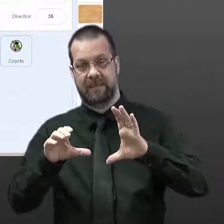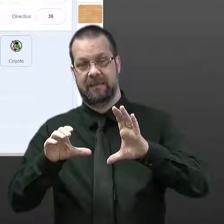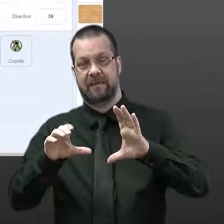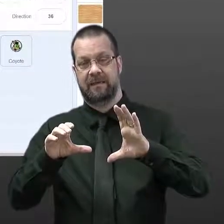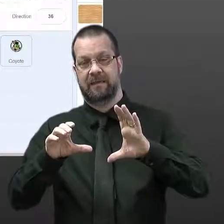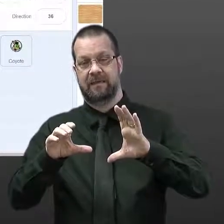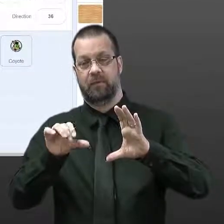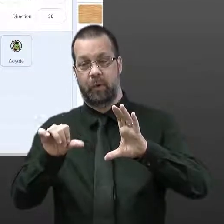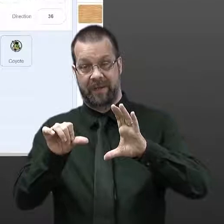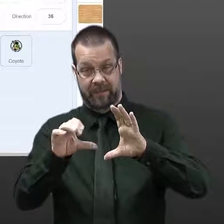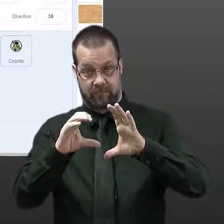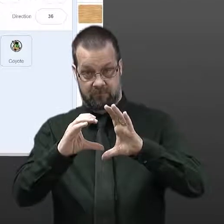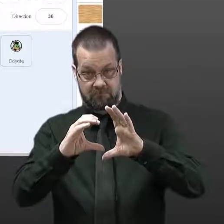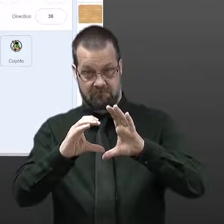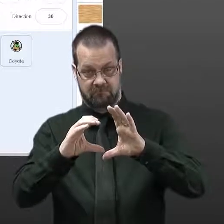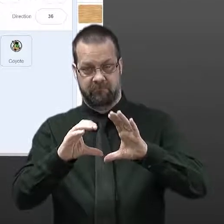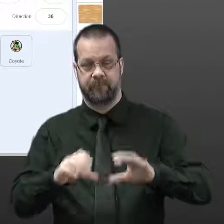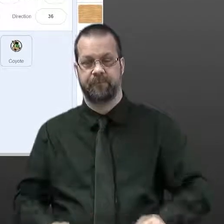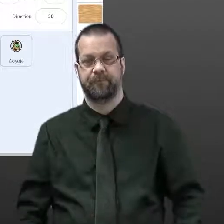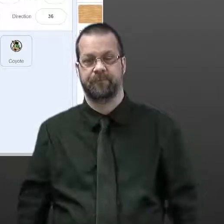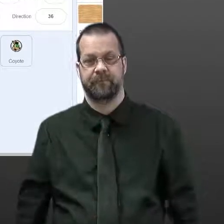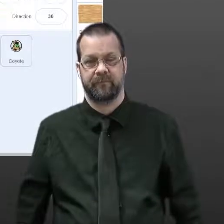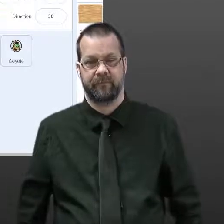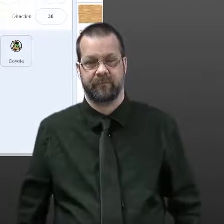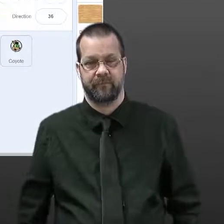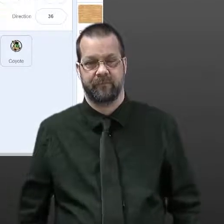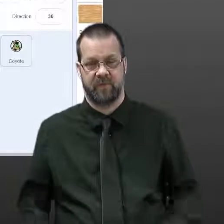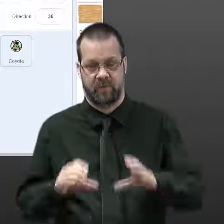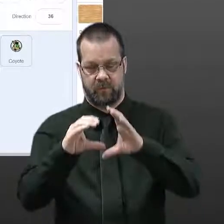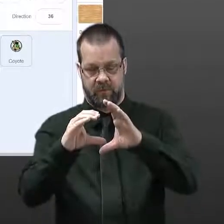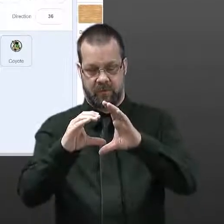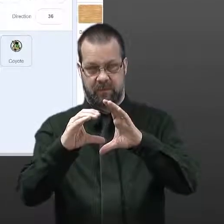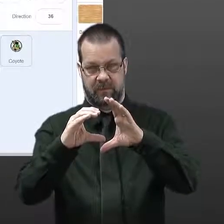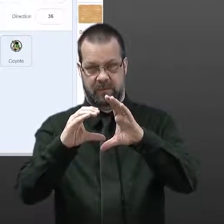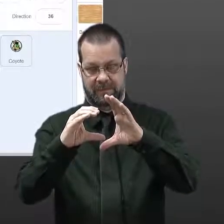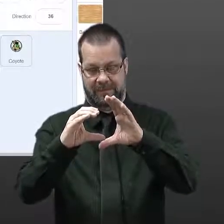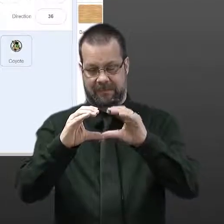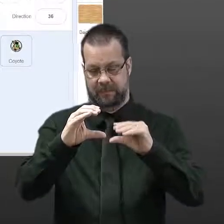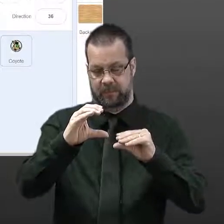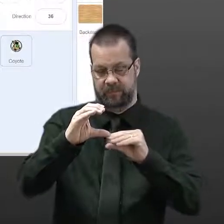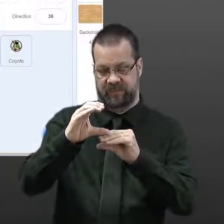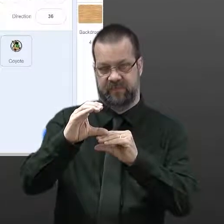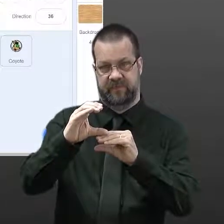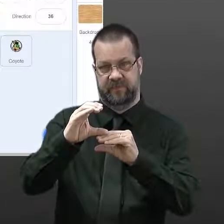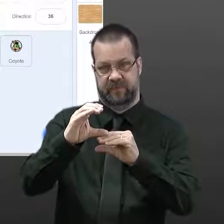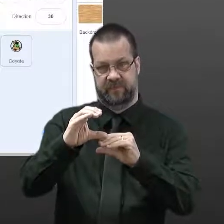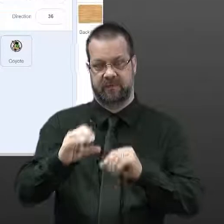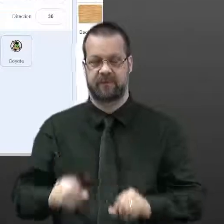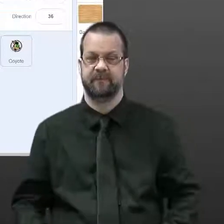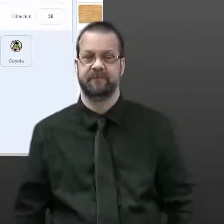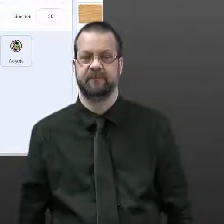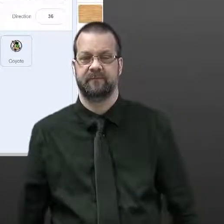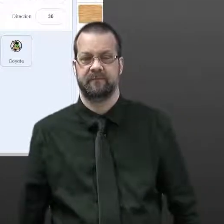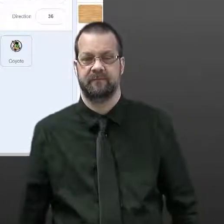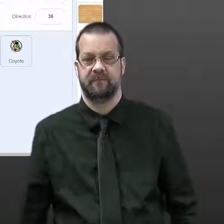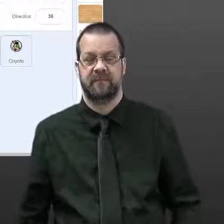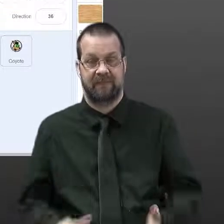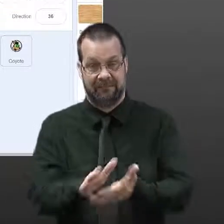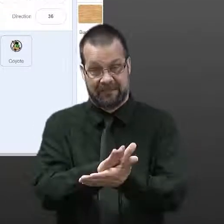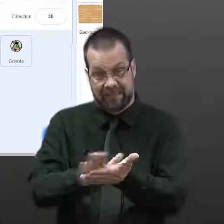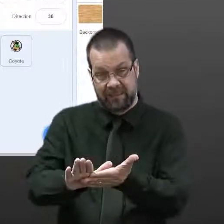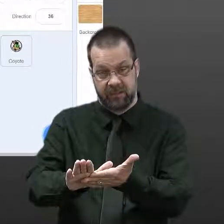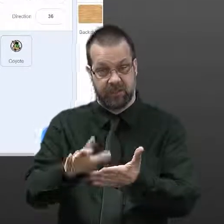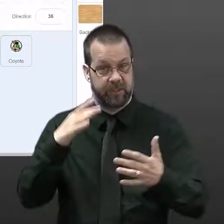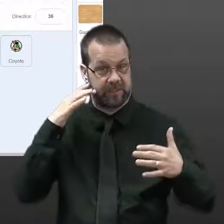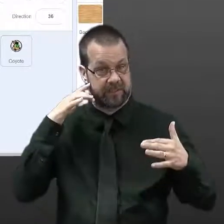once the space key is not being pressed, we are going to clear our sound effects, and